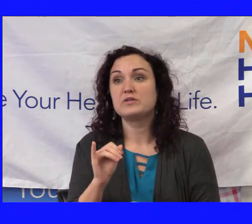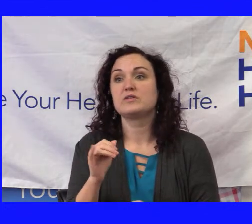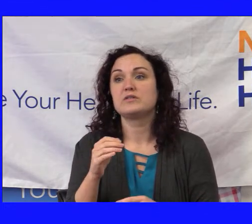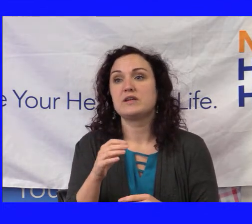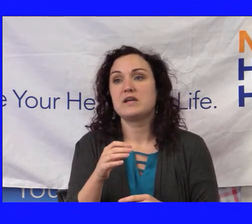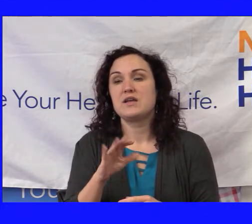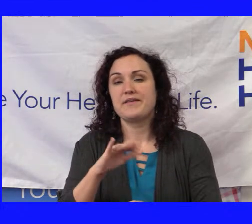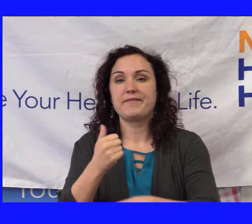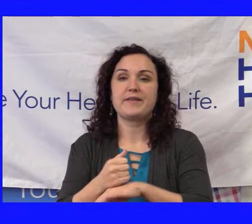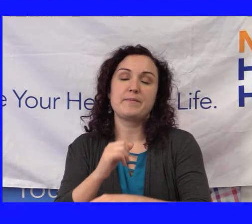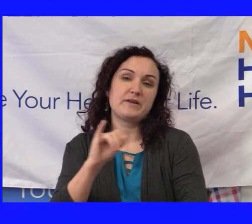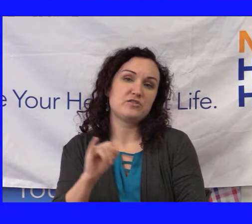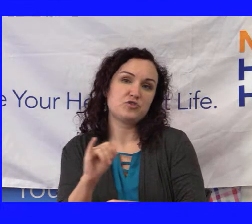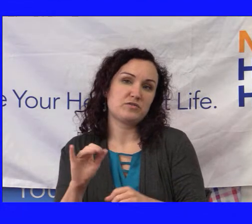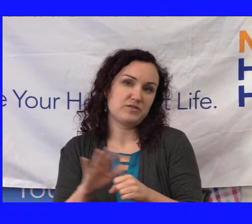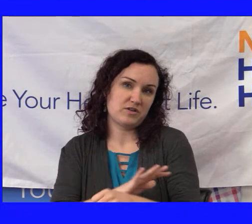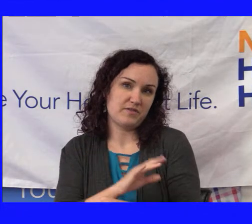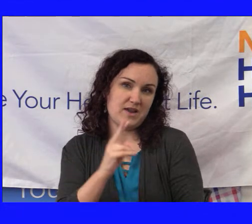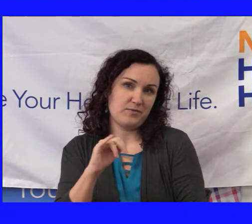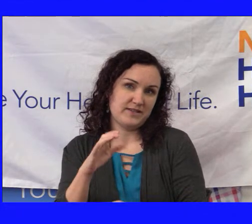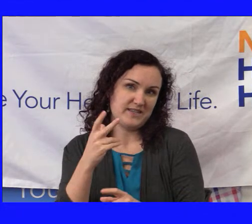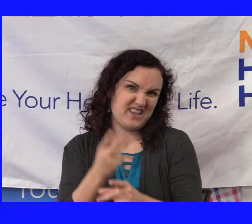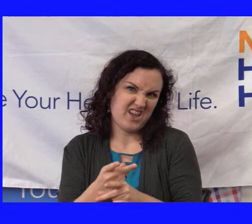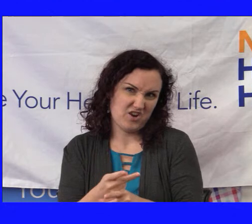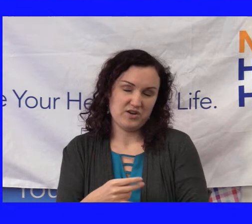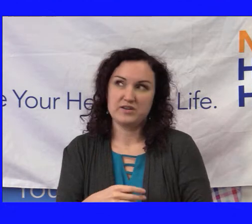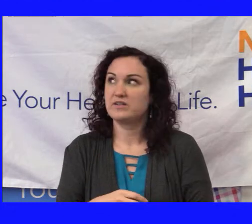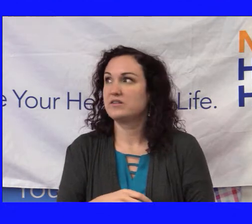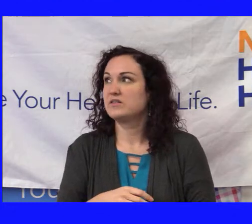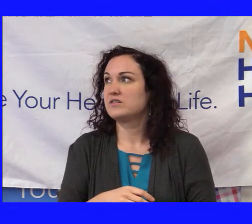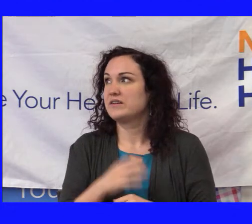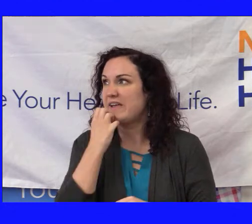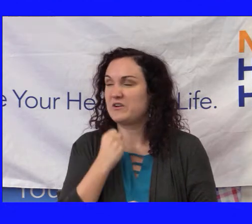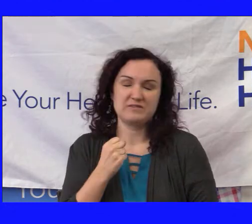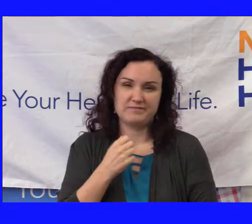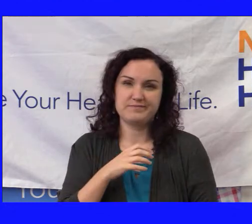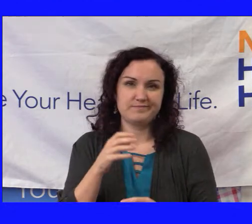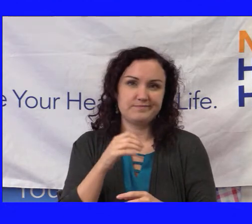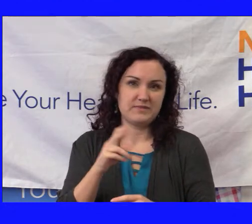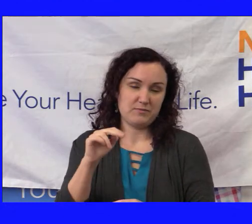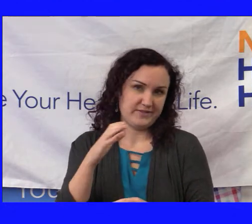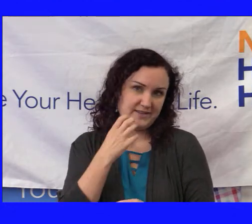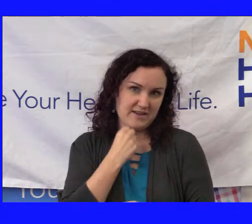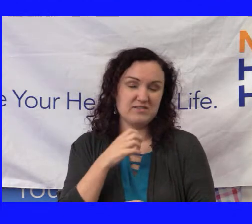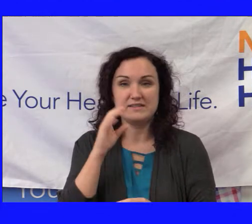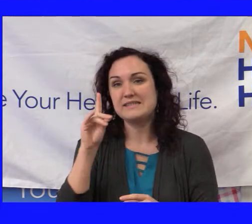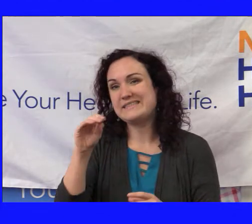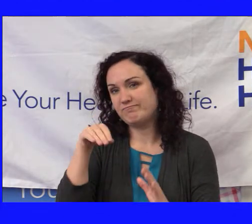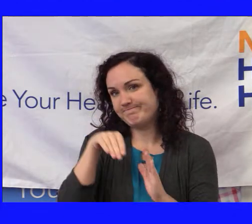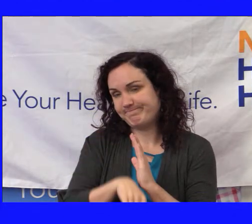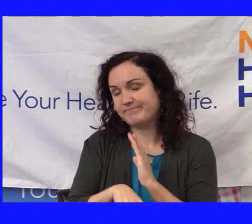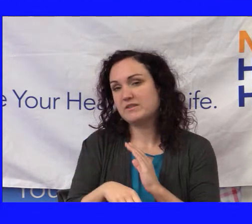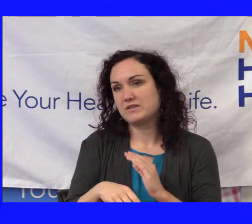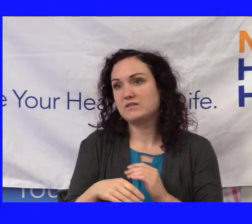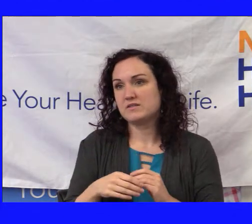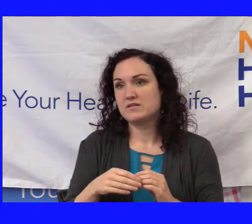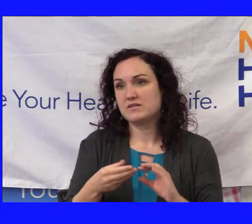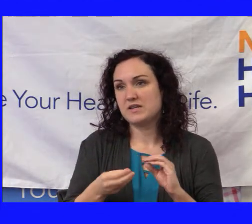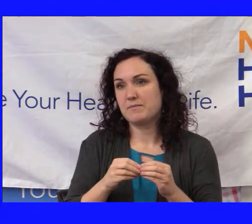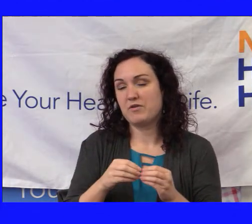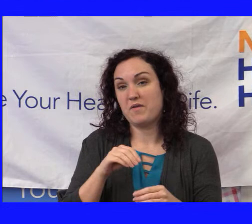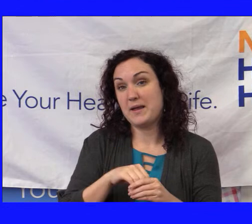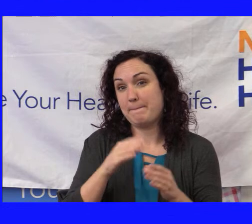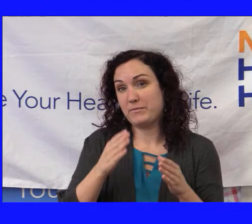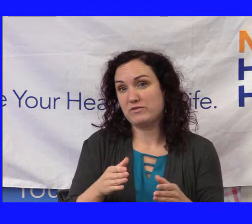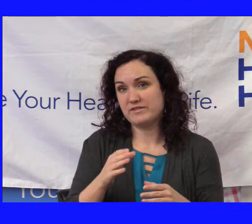in insurance coverage, NYC Care, or other financial assistance did drop. I think the number of our